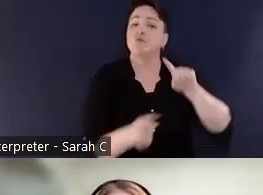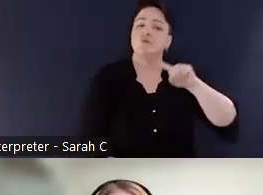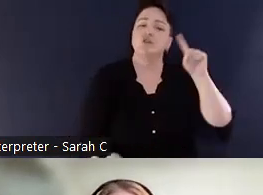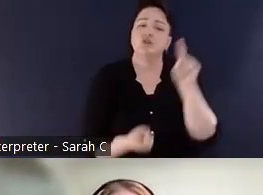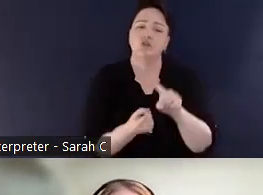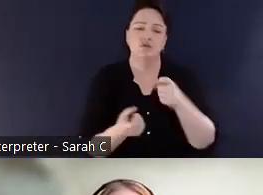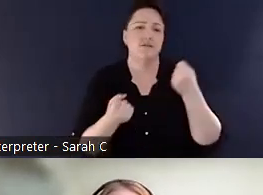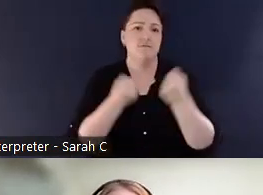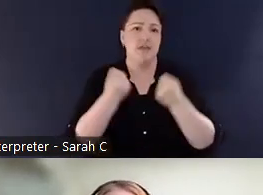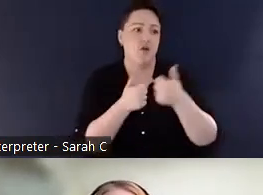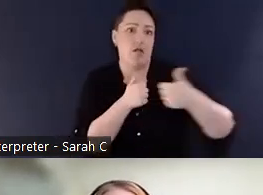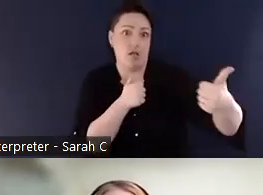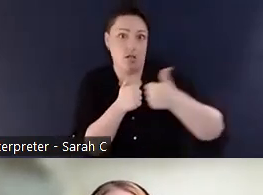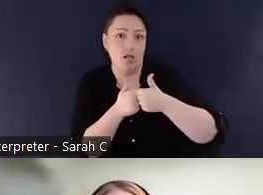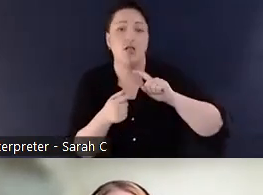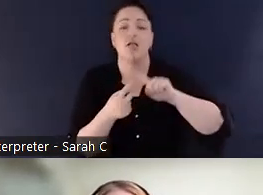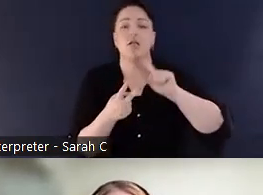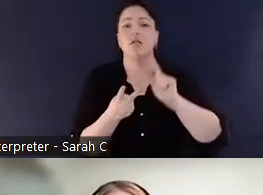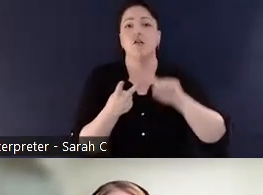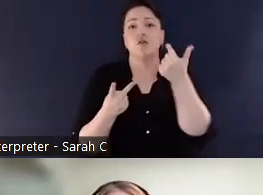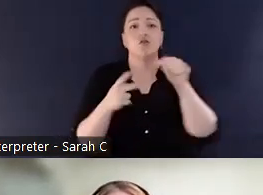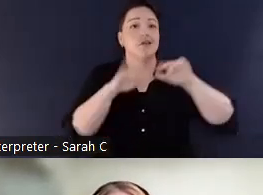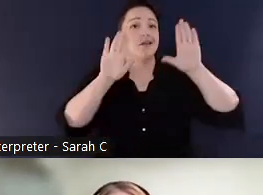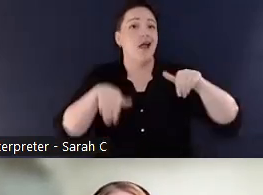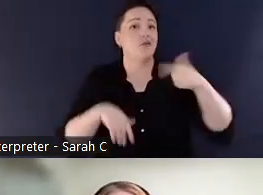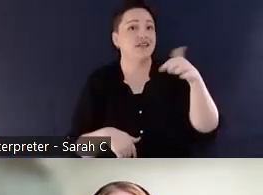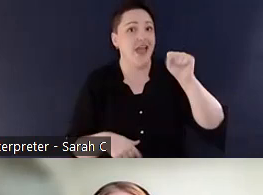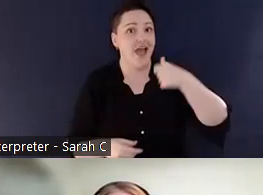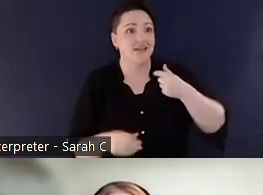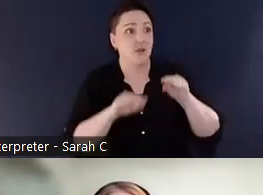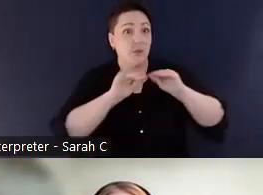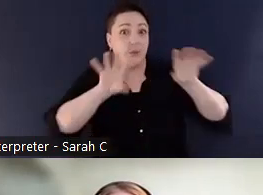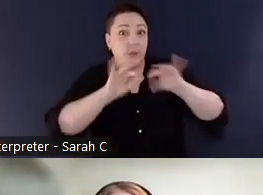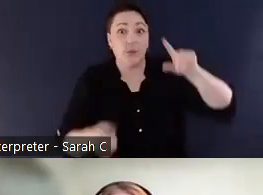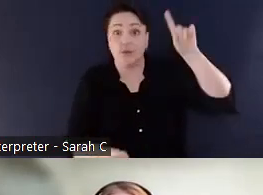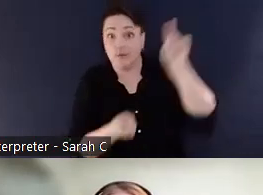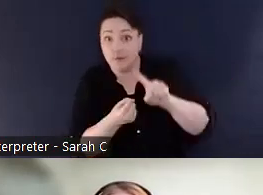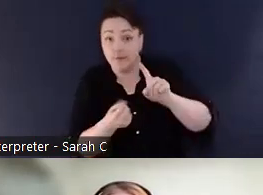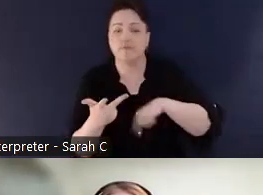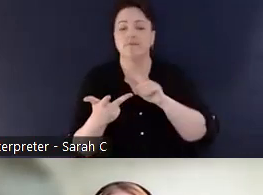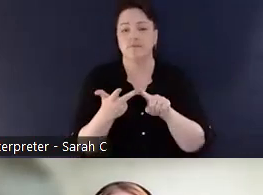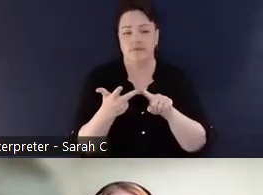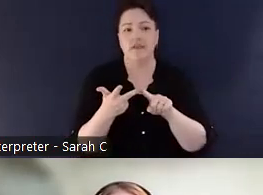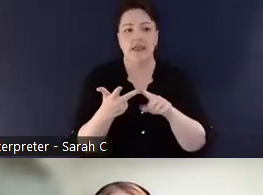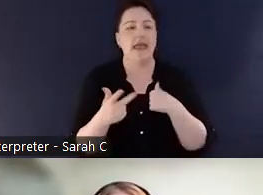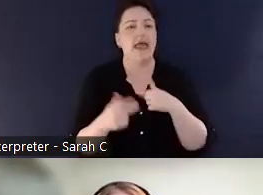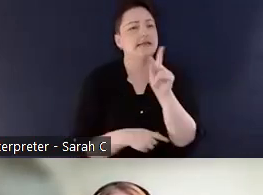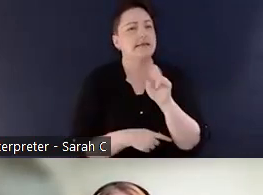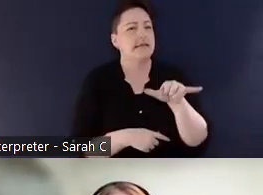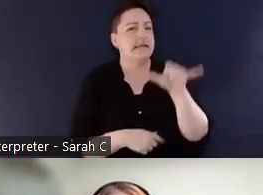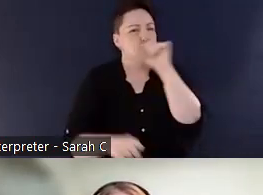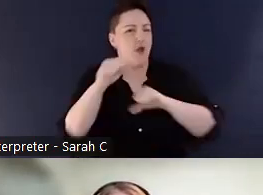gas emissions, as well as implement key strategies outlined in Connect SoCal. And